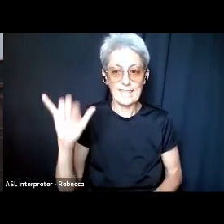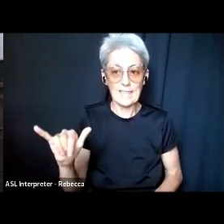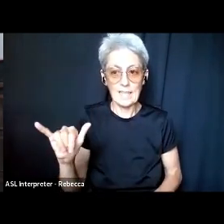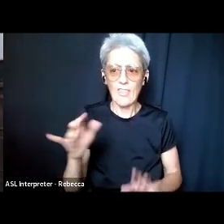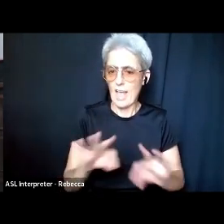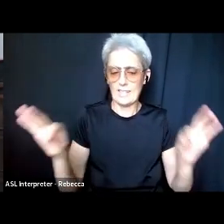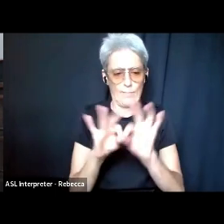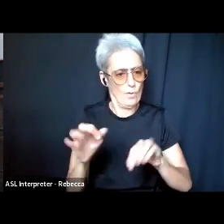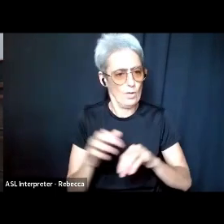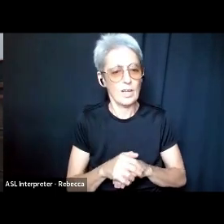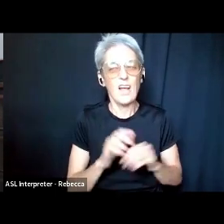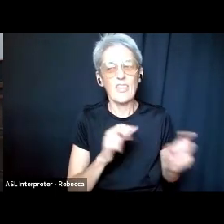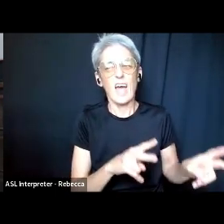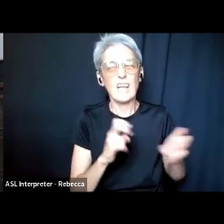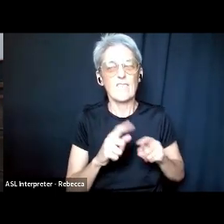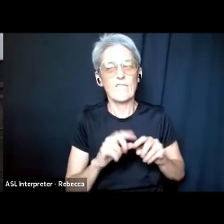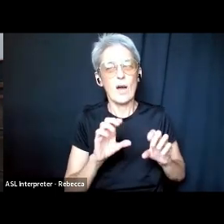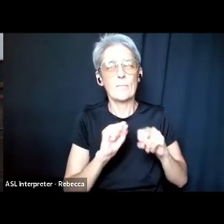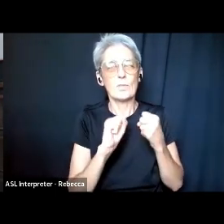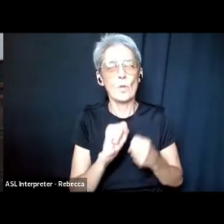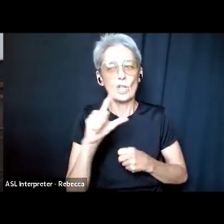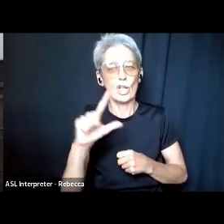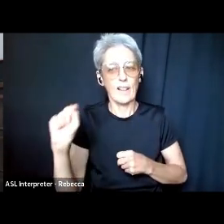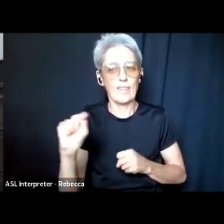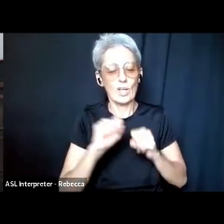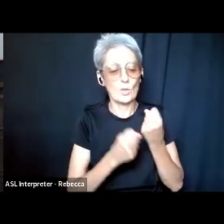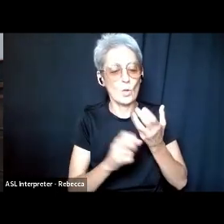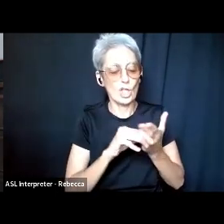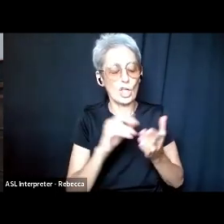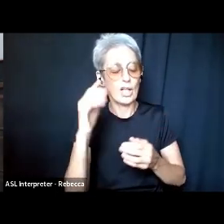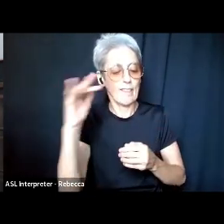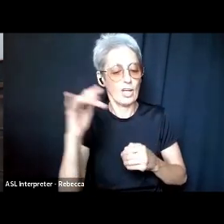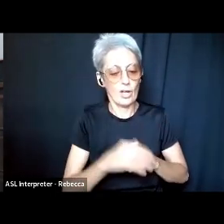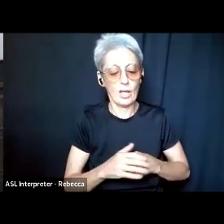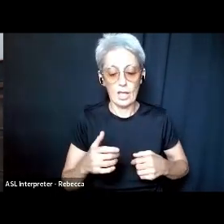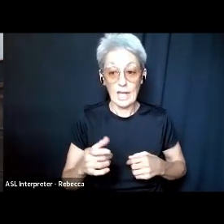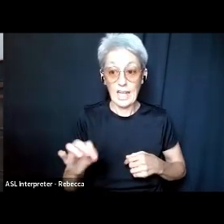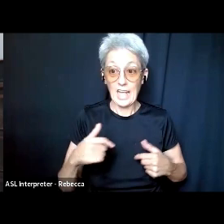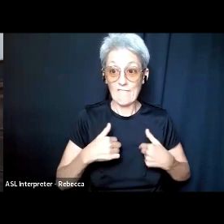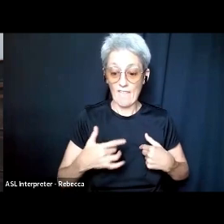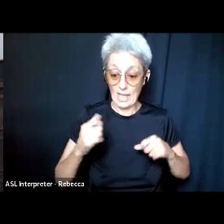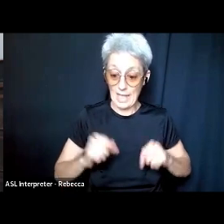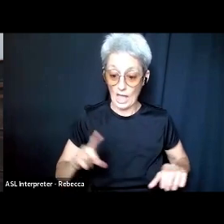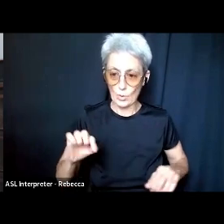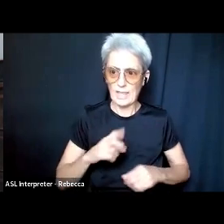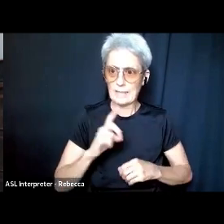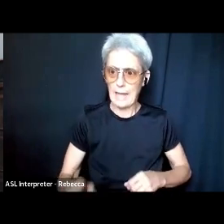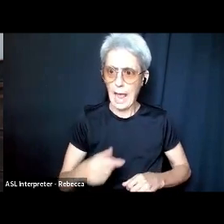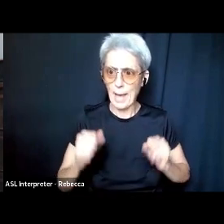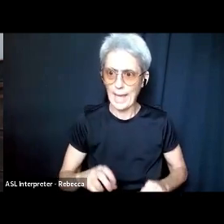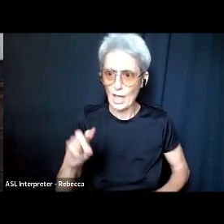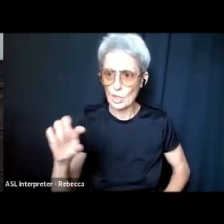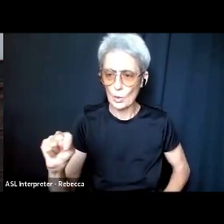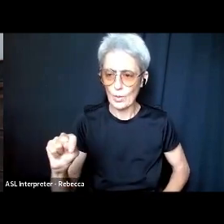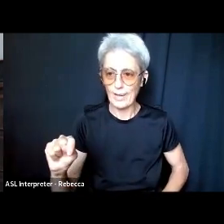social learning theory. If somebody feels as though they can do something, damn, they can do it. That sense of competence, that